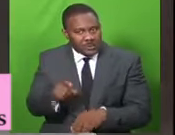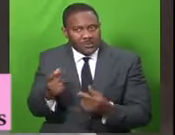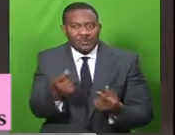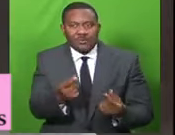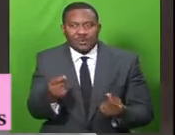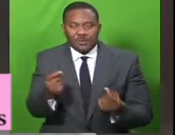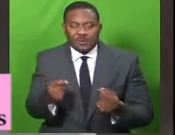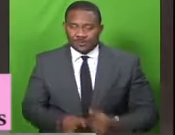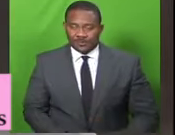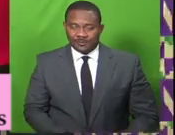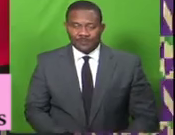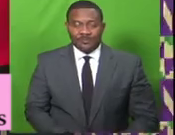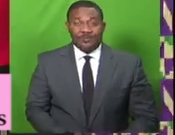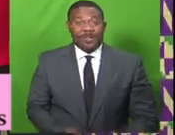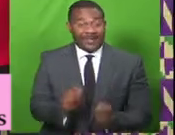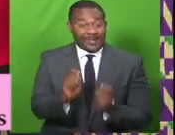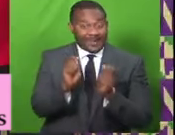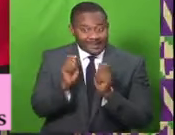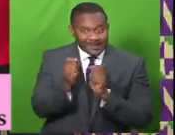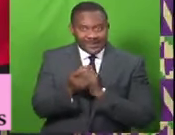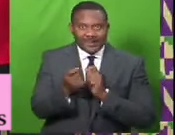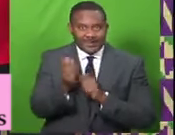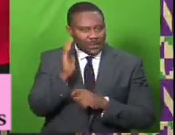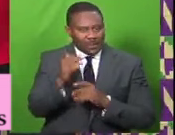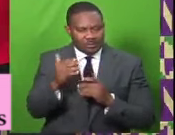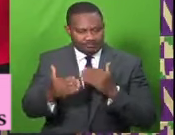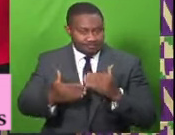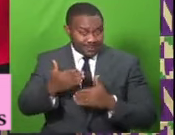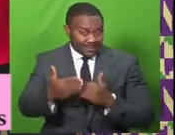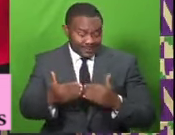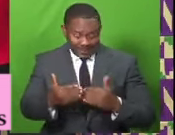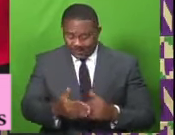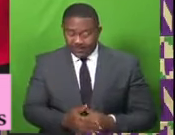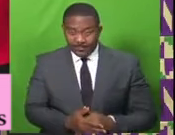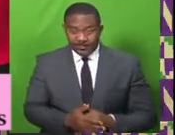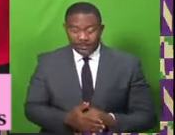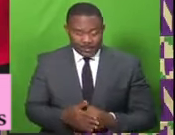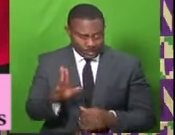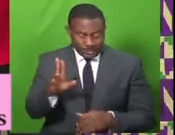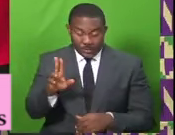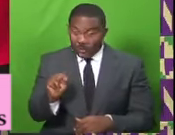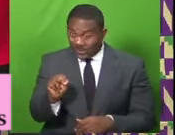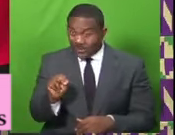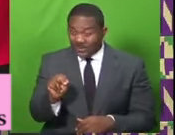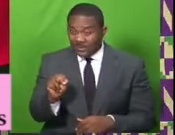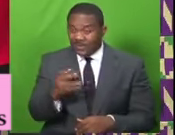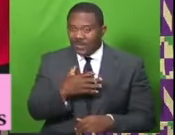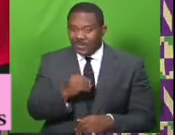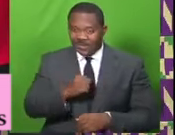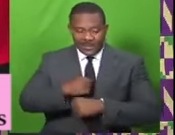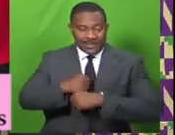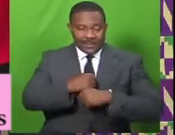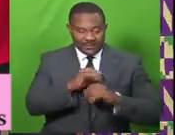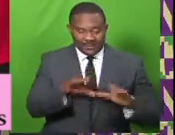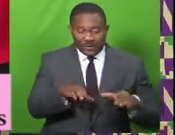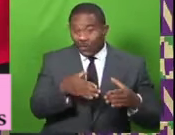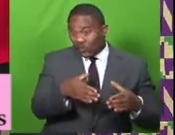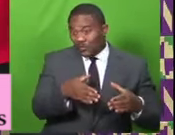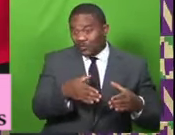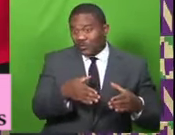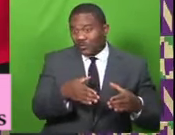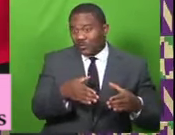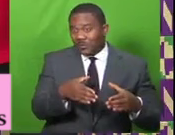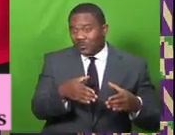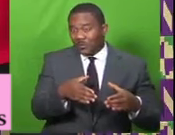much-needed reform that will bring greater effectiveness to the work of the United Nations and the Security Council in